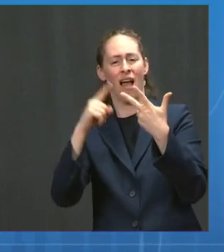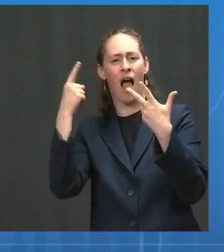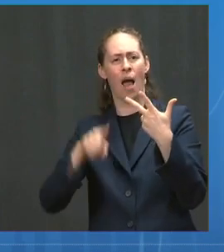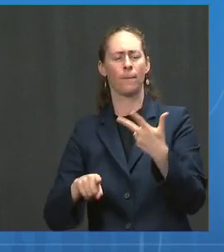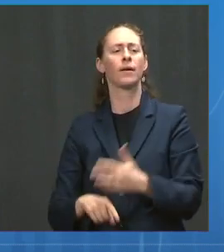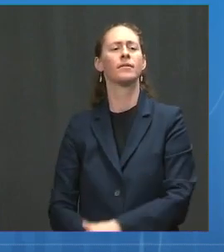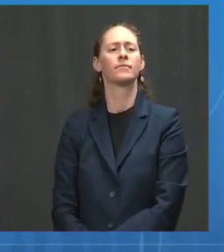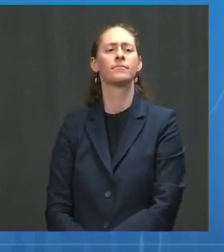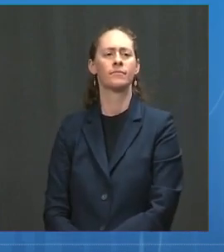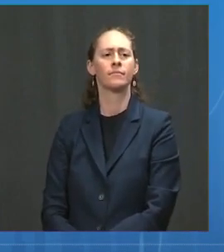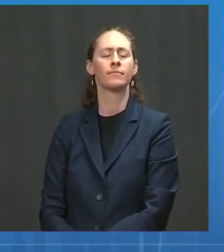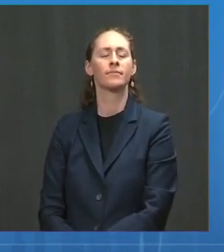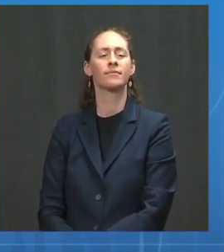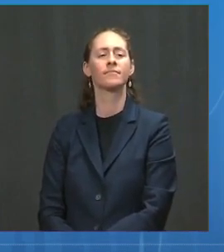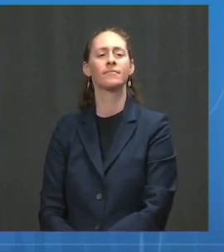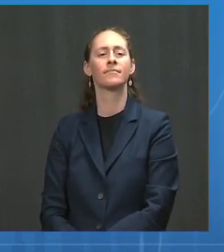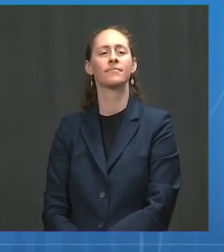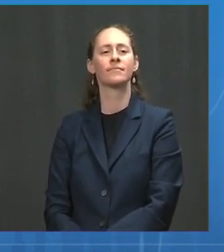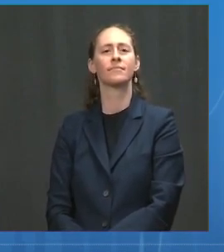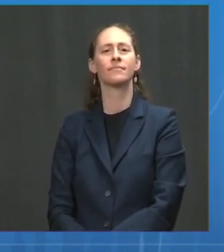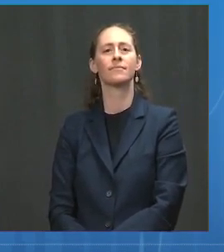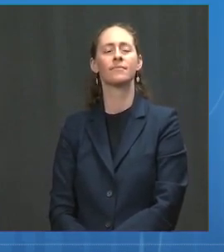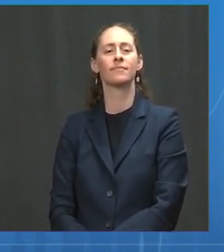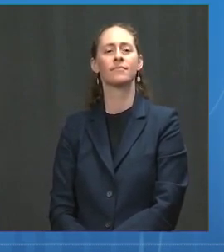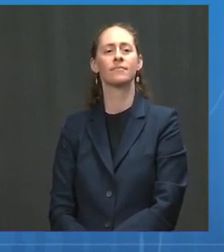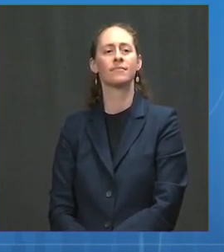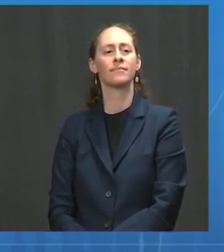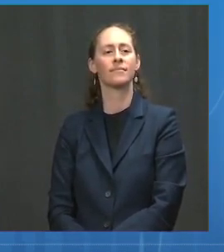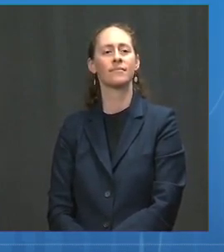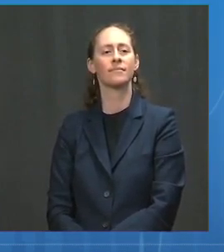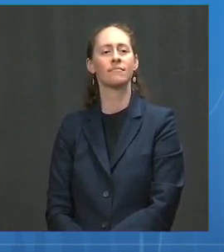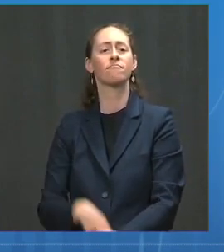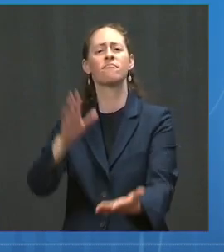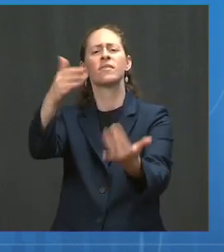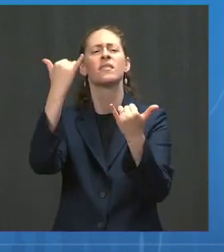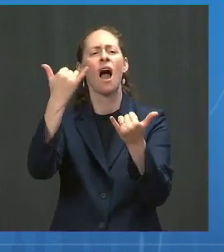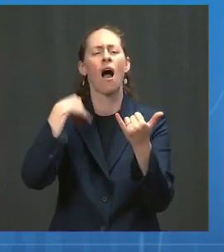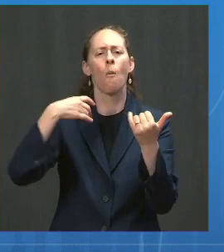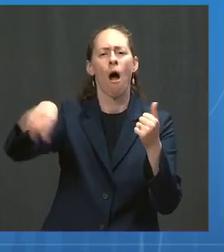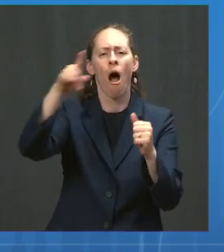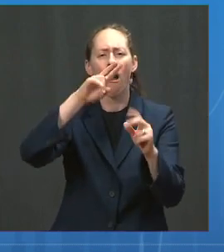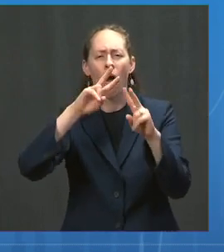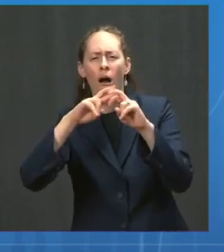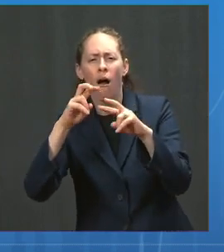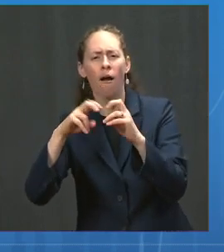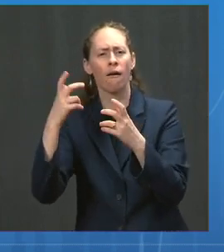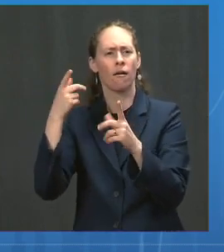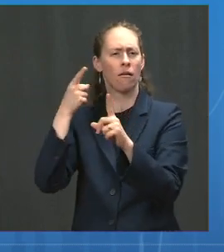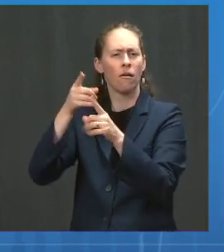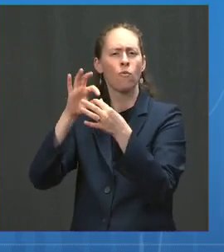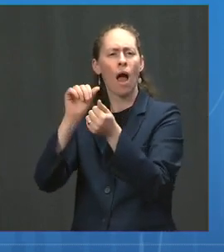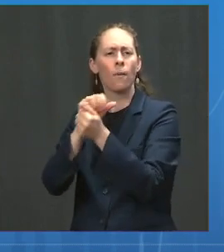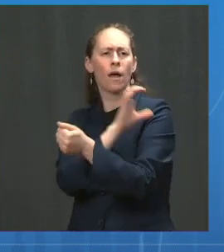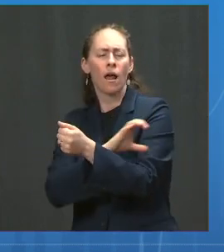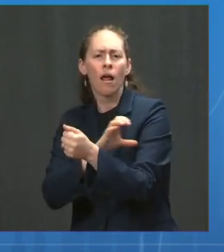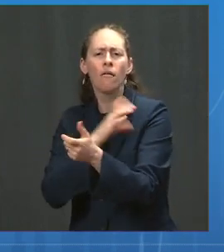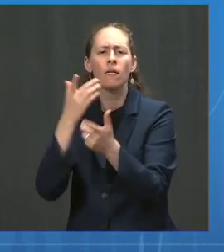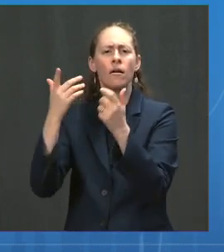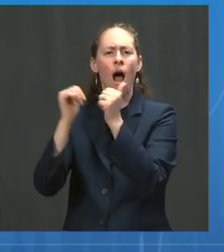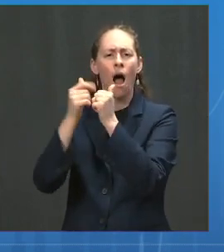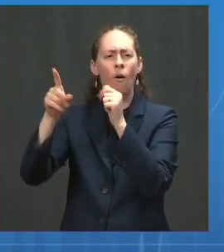clinical research, both in platform technology and immunogen. It didn't start in January